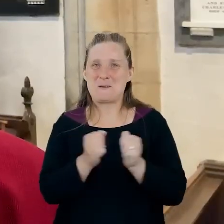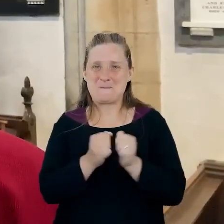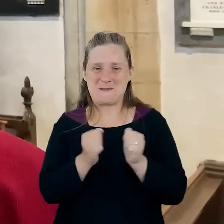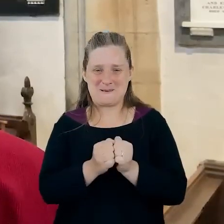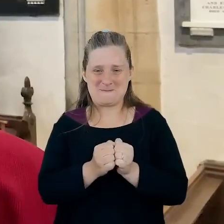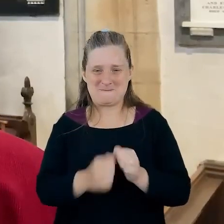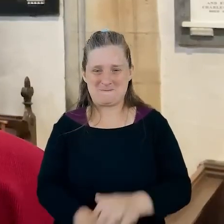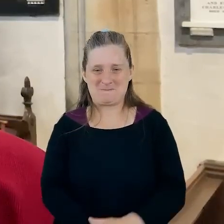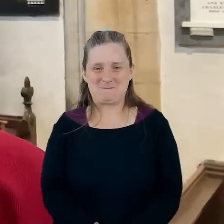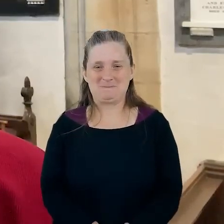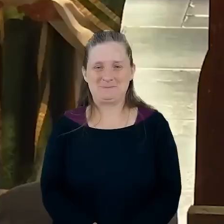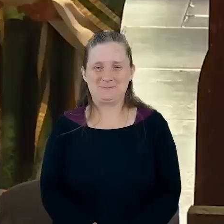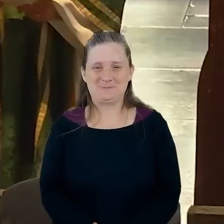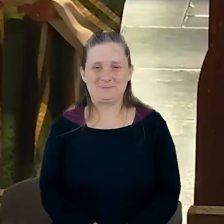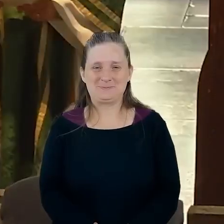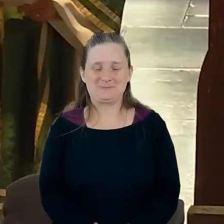Amen.